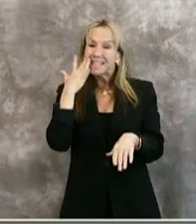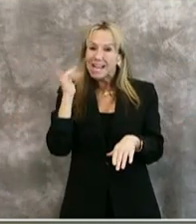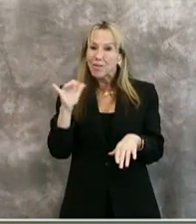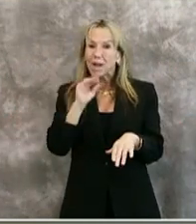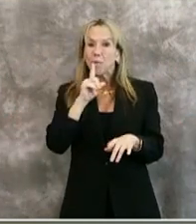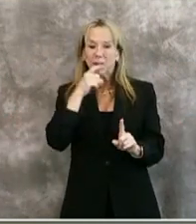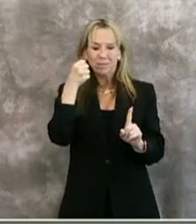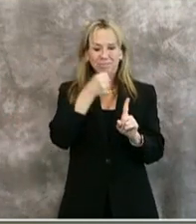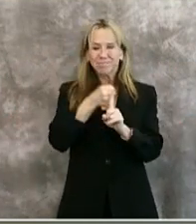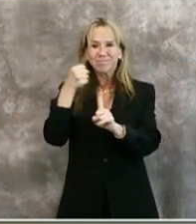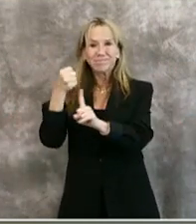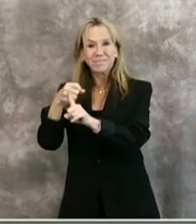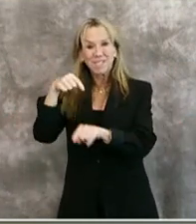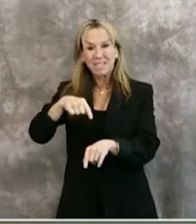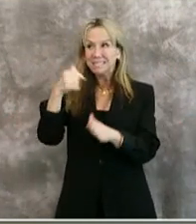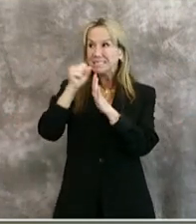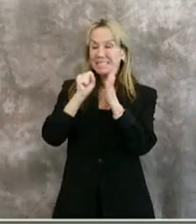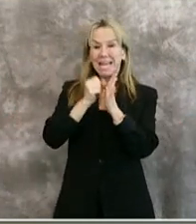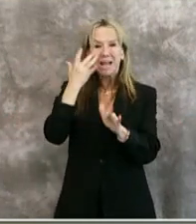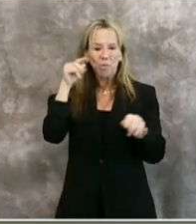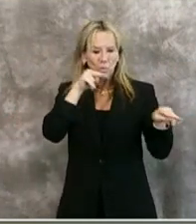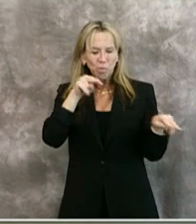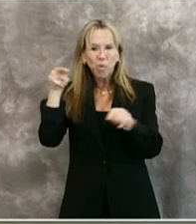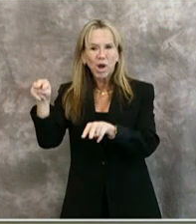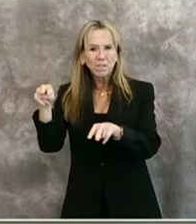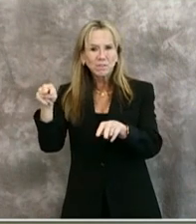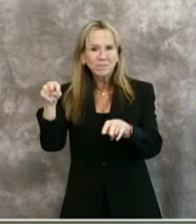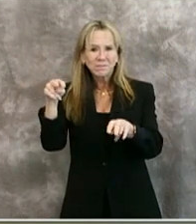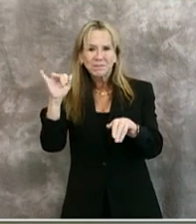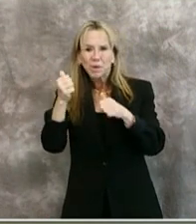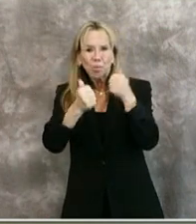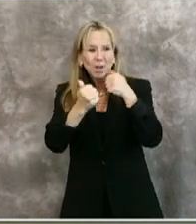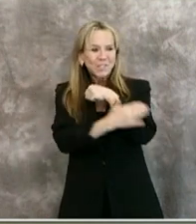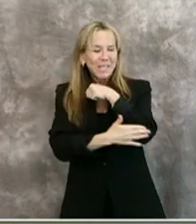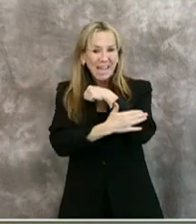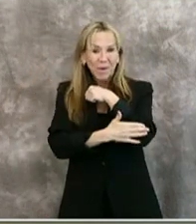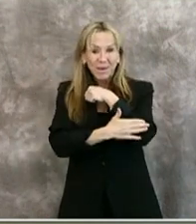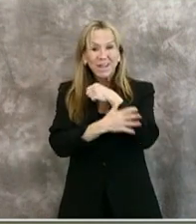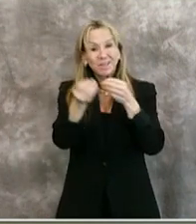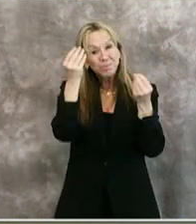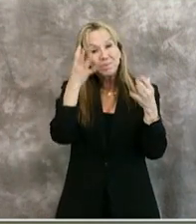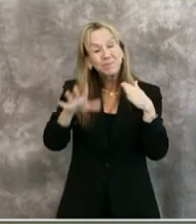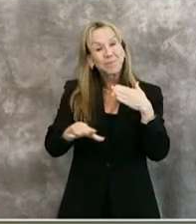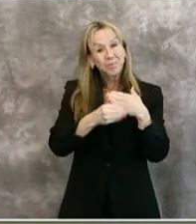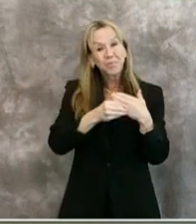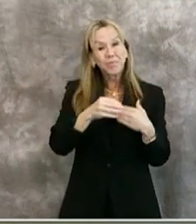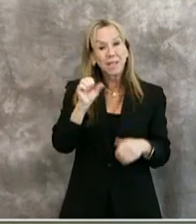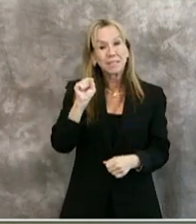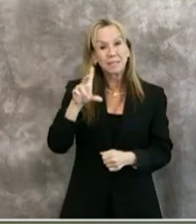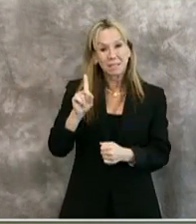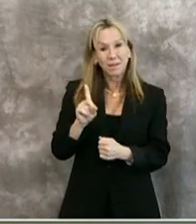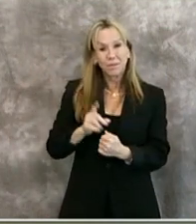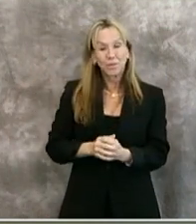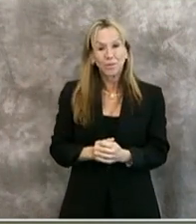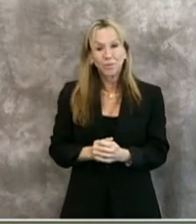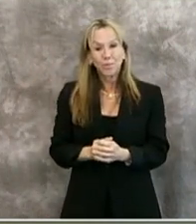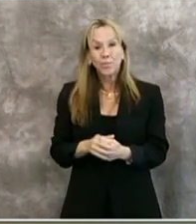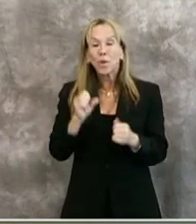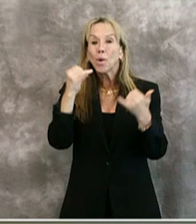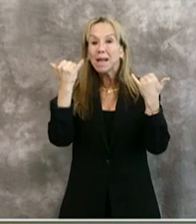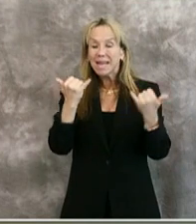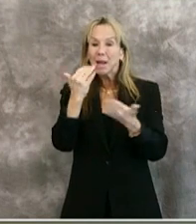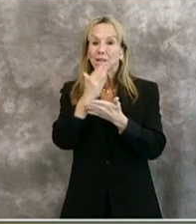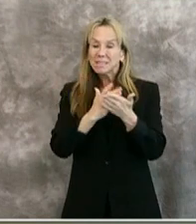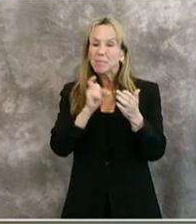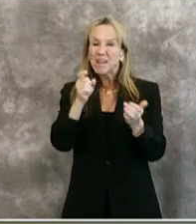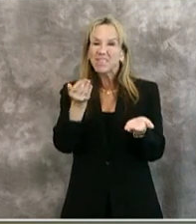impacted counties, those on the state's monitoring list, which includes San Diego. So in addition to reimposing some restrictions